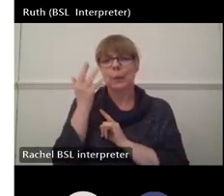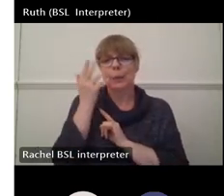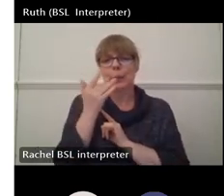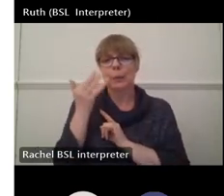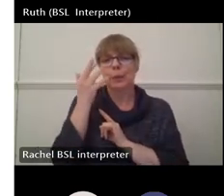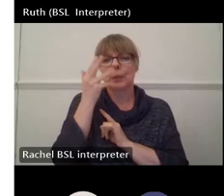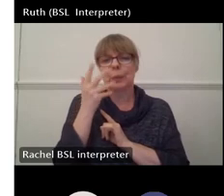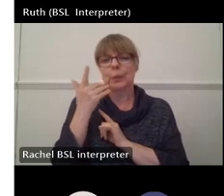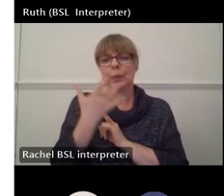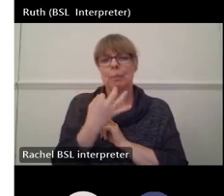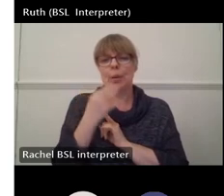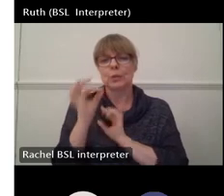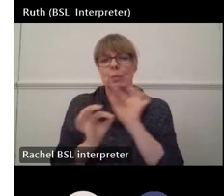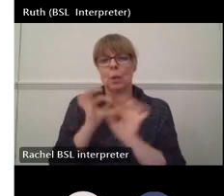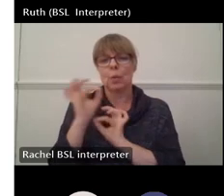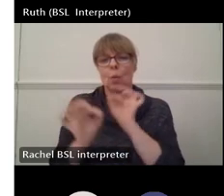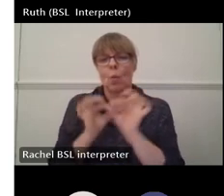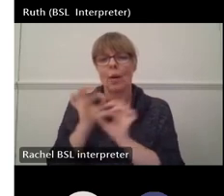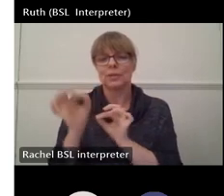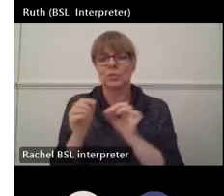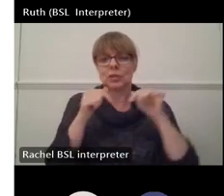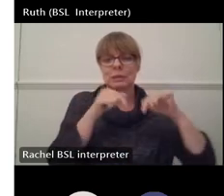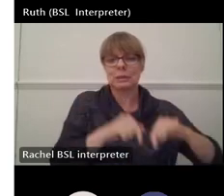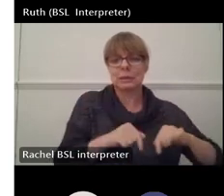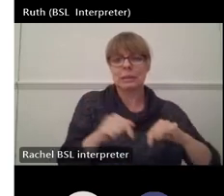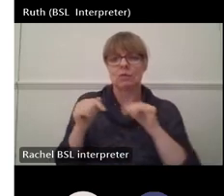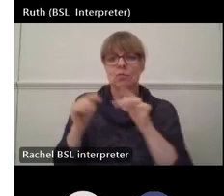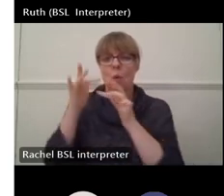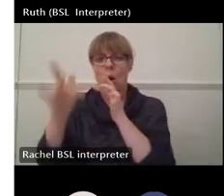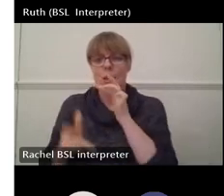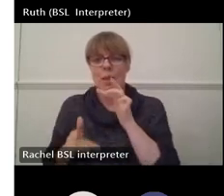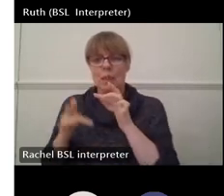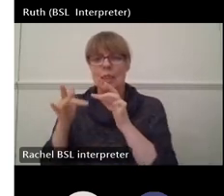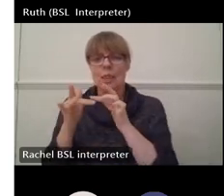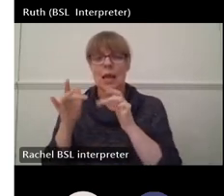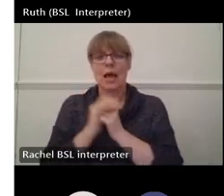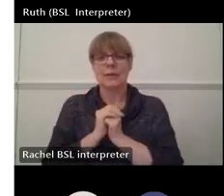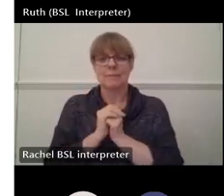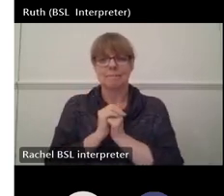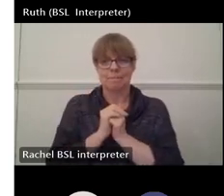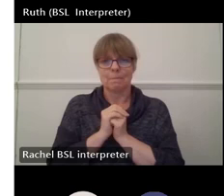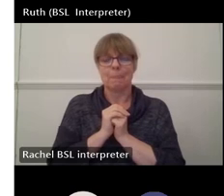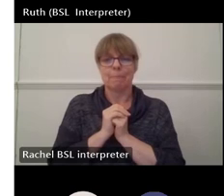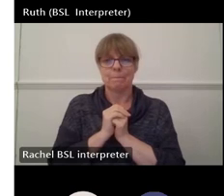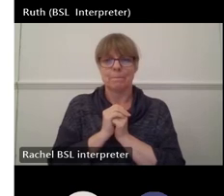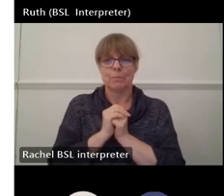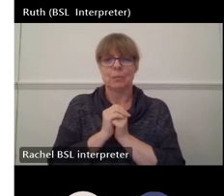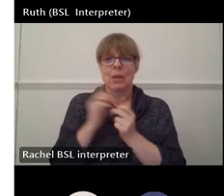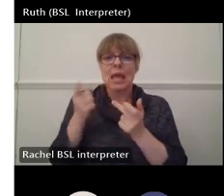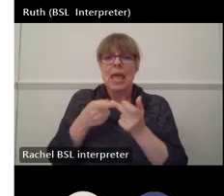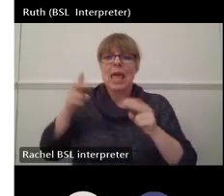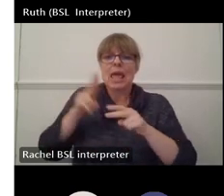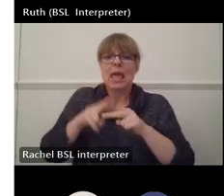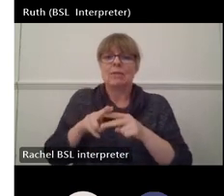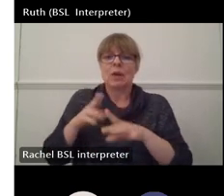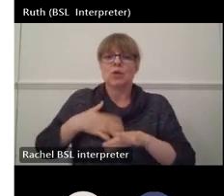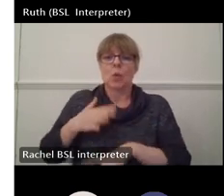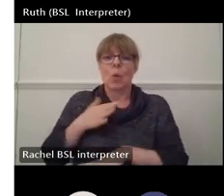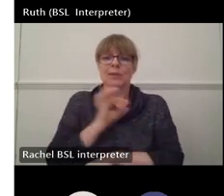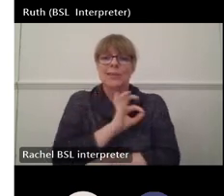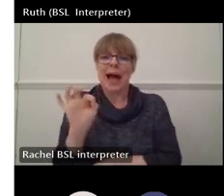also online. But if there is a specific question you'd like to ask, please feel to name check that person so we can make sure that we